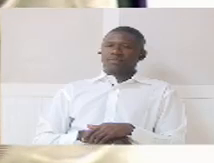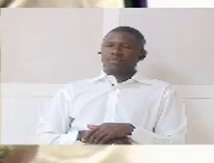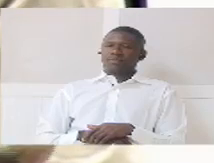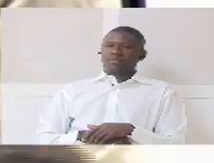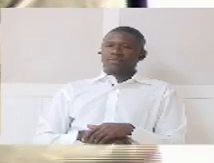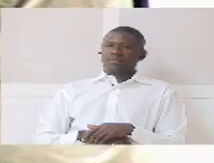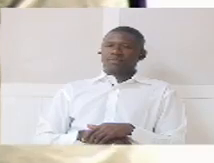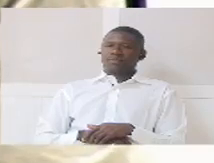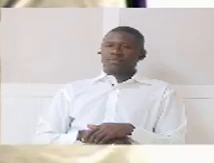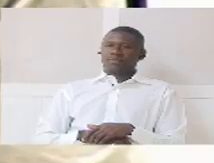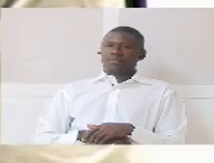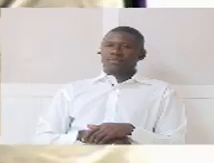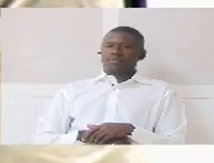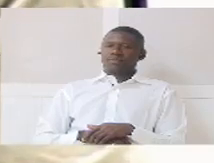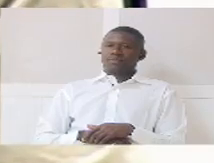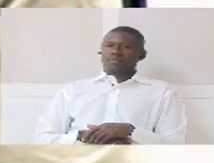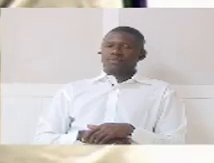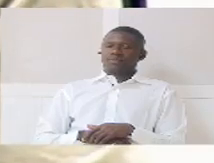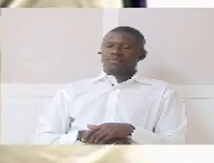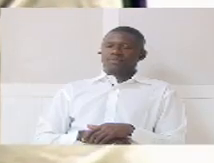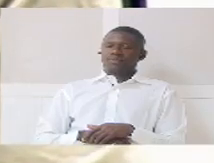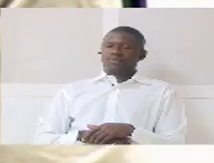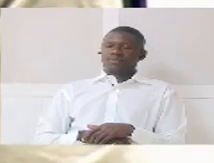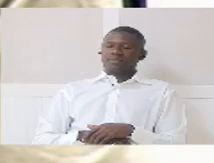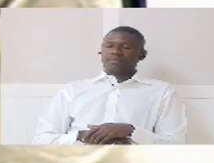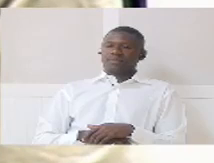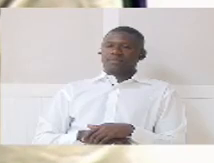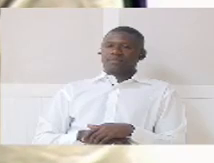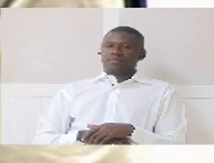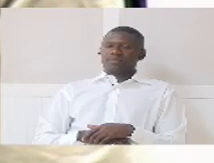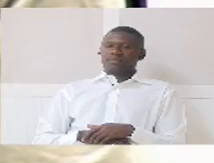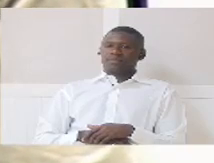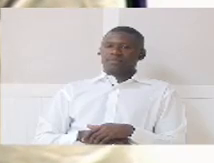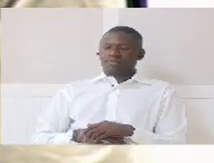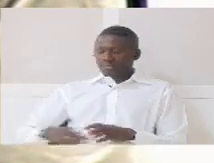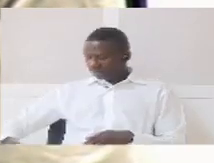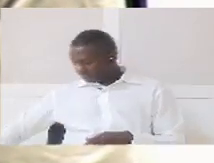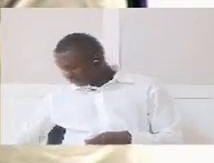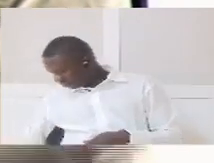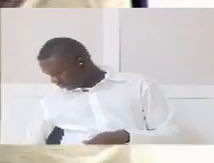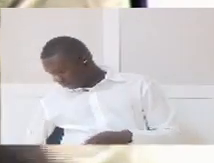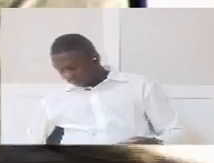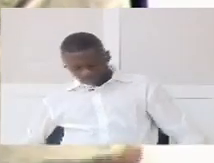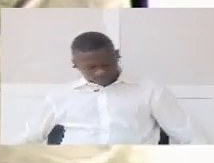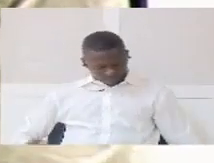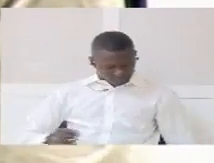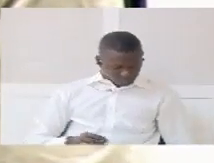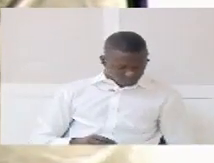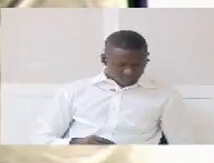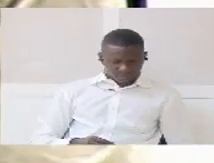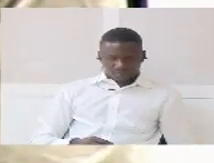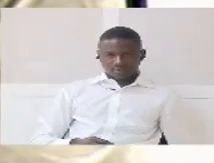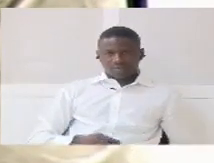this change of government after 2017. Ah, kawale nyin nkateng. Yalo ekole before 94. Wole mnyin ti jan ni 94. Before 2017.